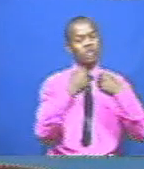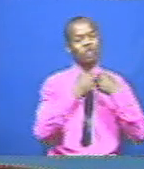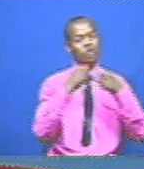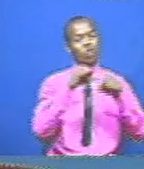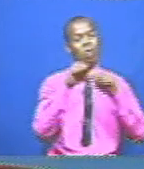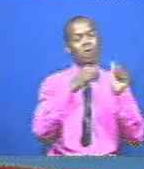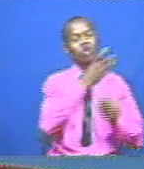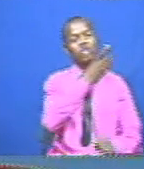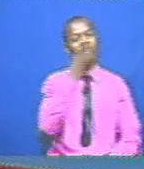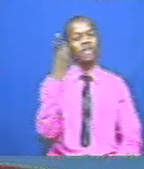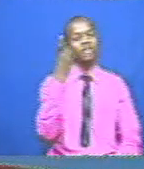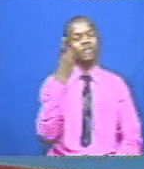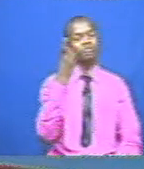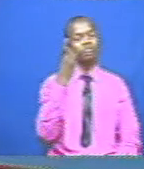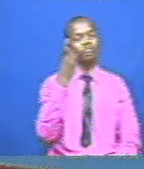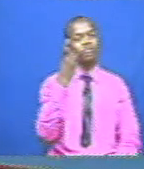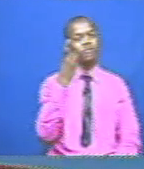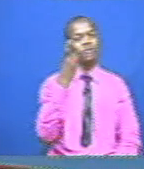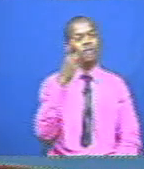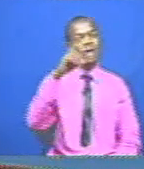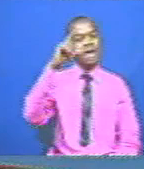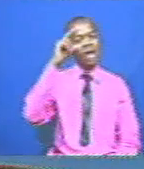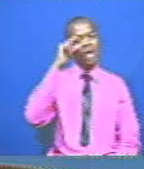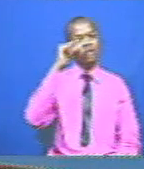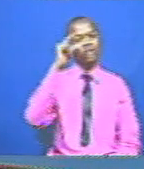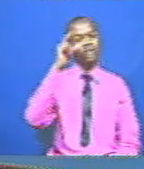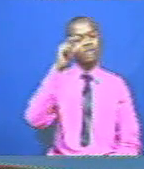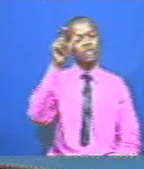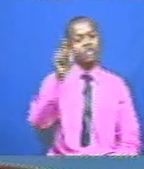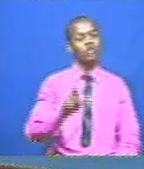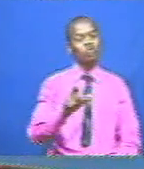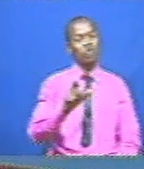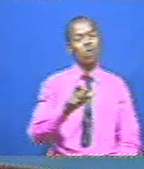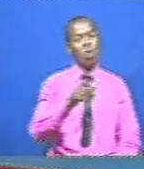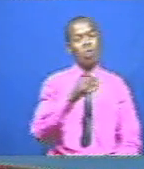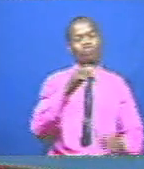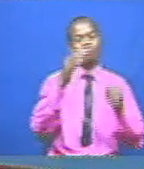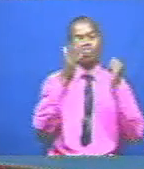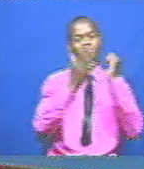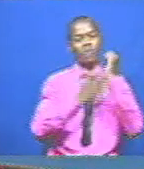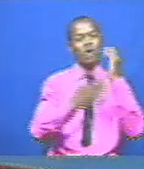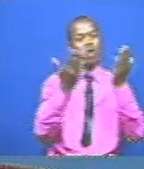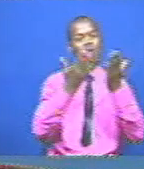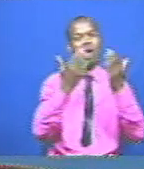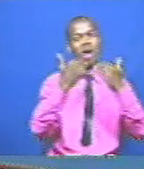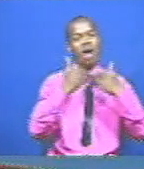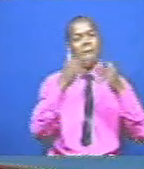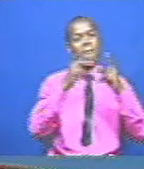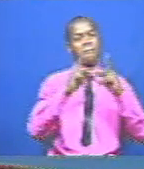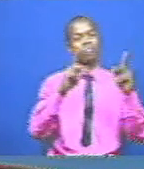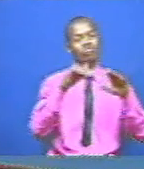and you bear me witness, the coastal region is one of the worst hit when situations like this hit